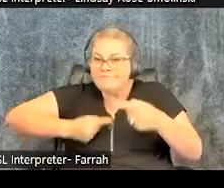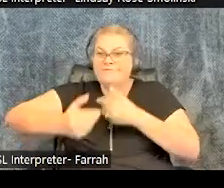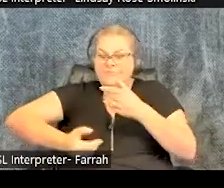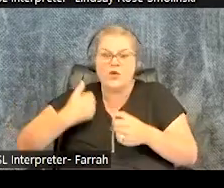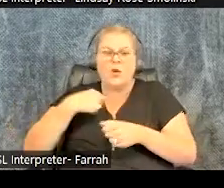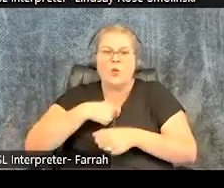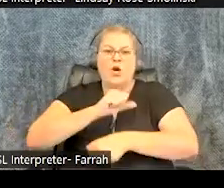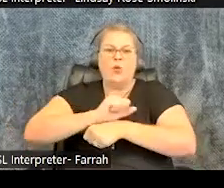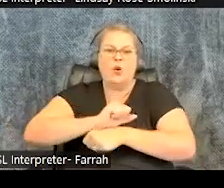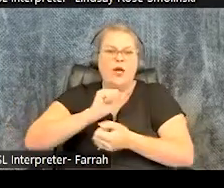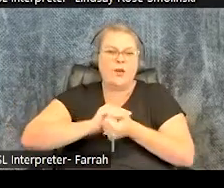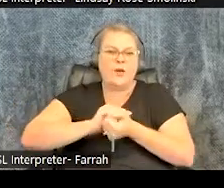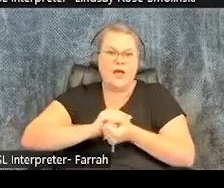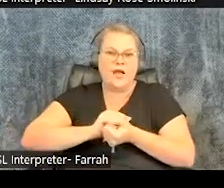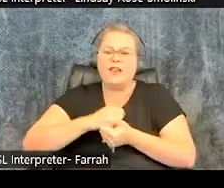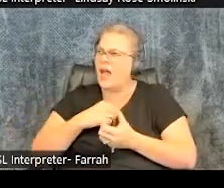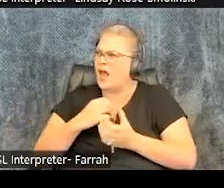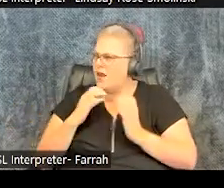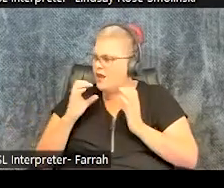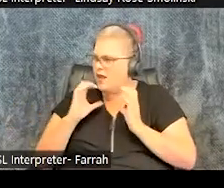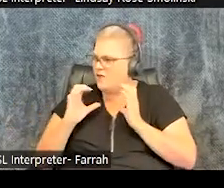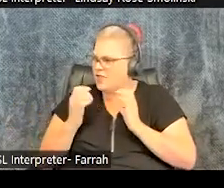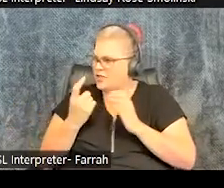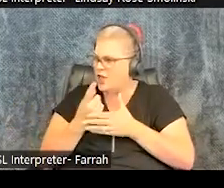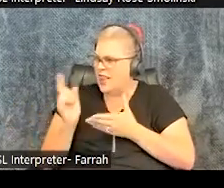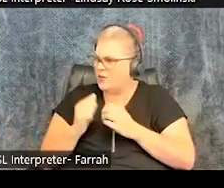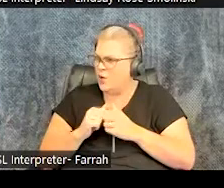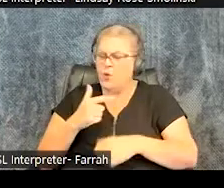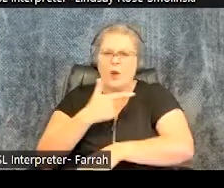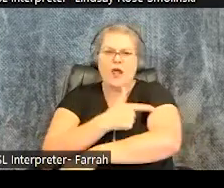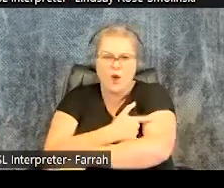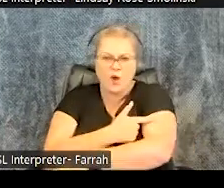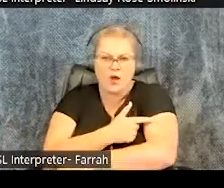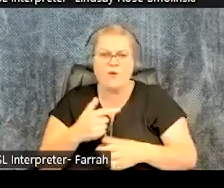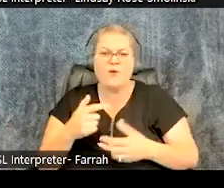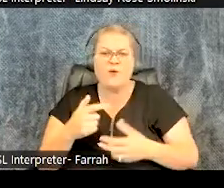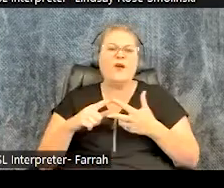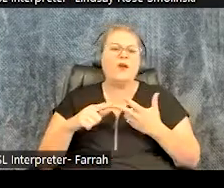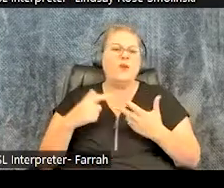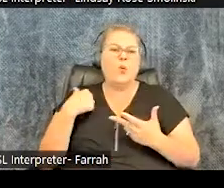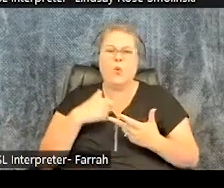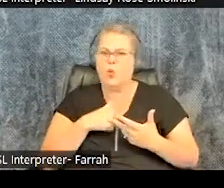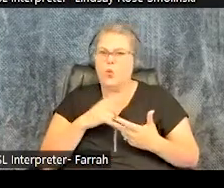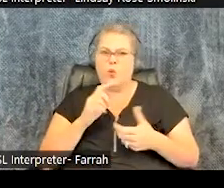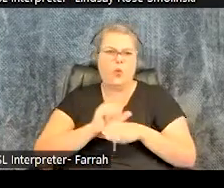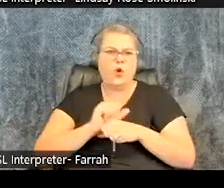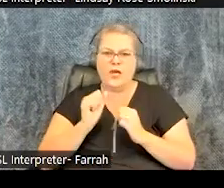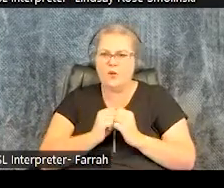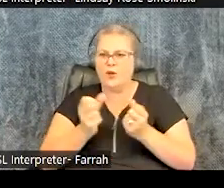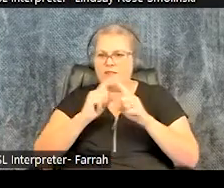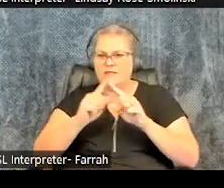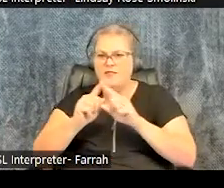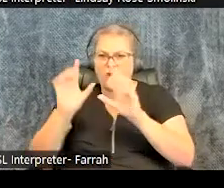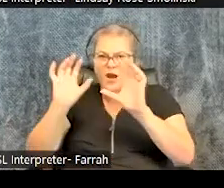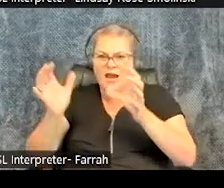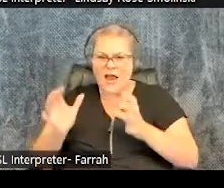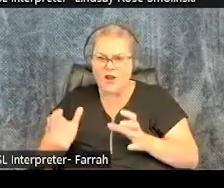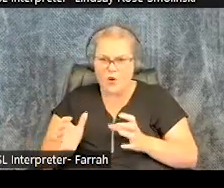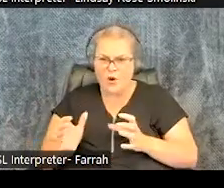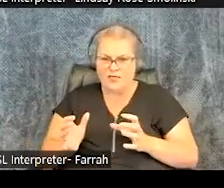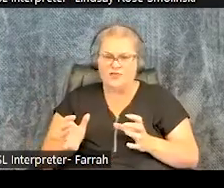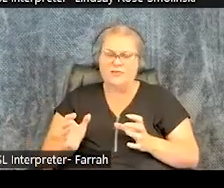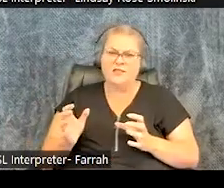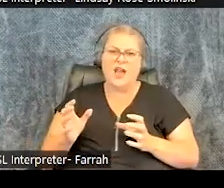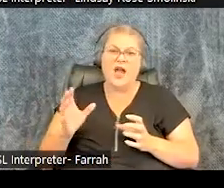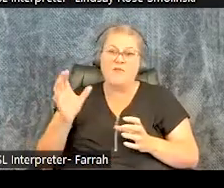with, I had a conversation last week with Coca-Cola. We're going to be working in all the categories of beverage, but we're going to start with what I